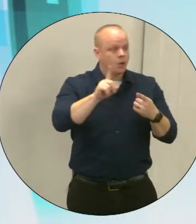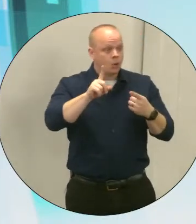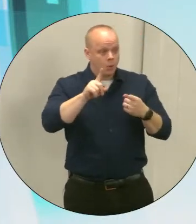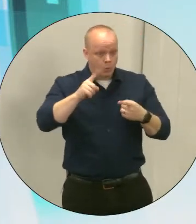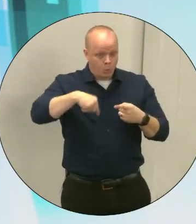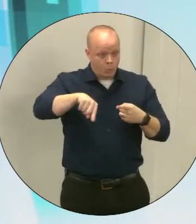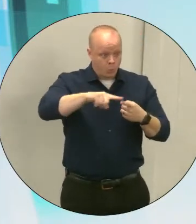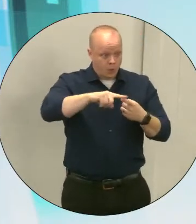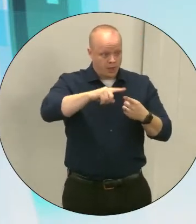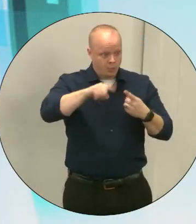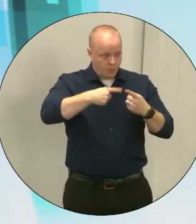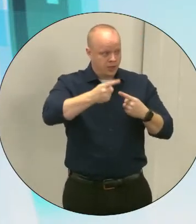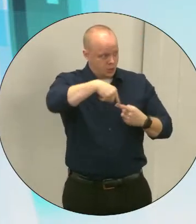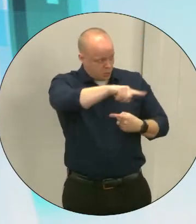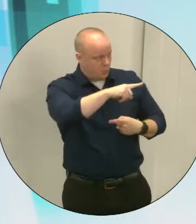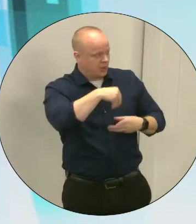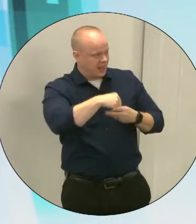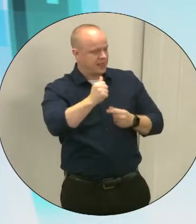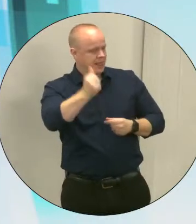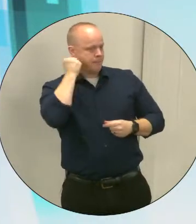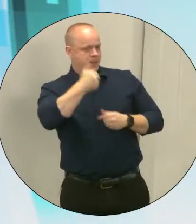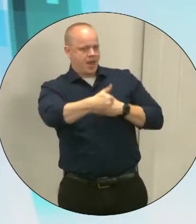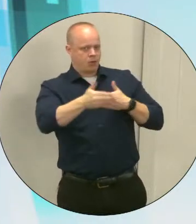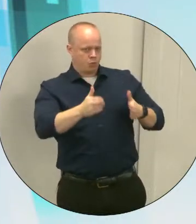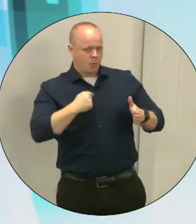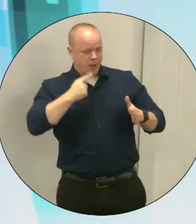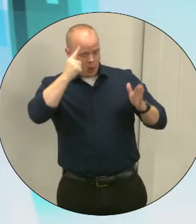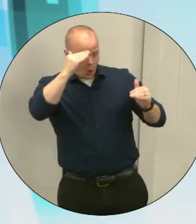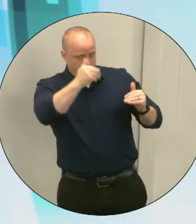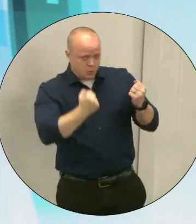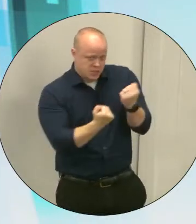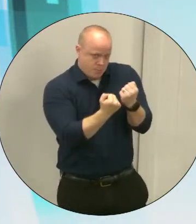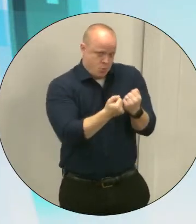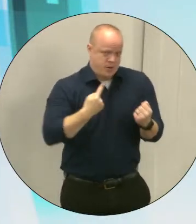back room, I hope you're standing up for us. I really do.